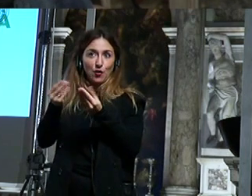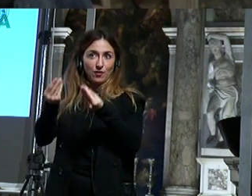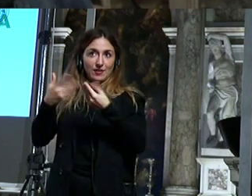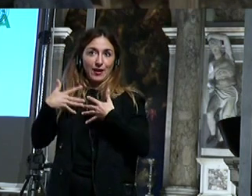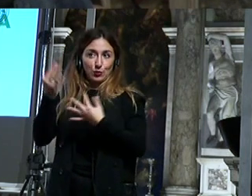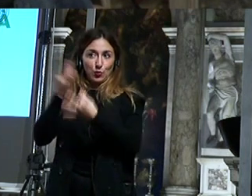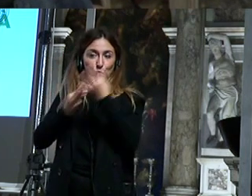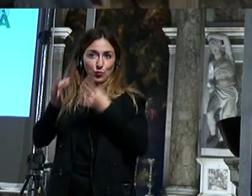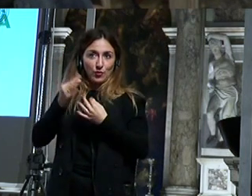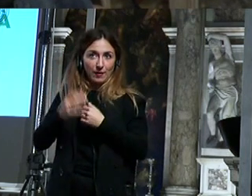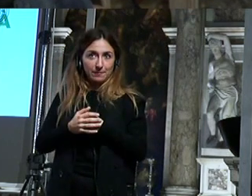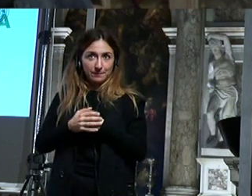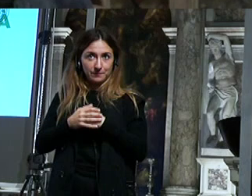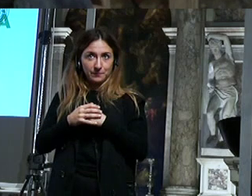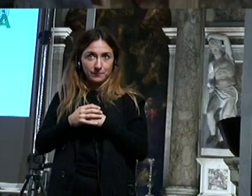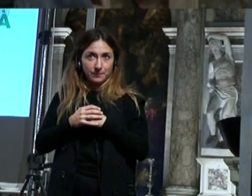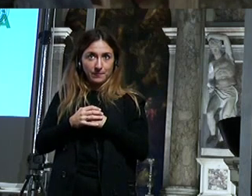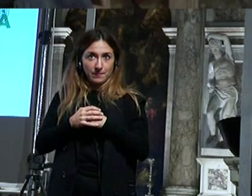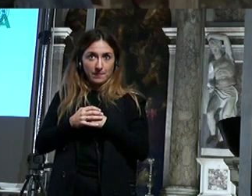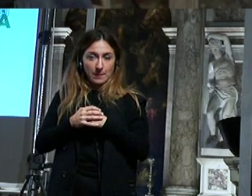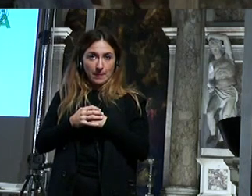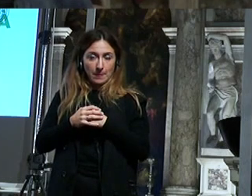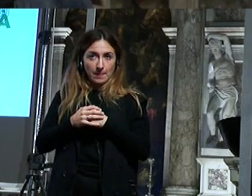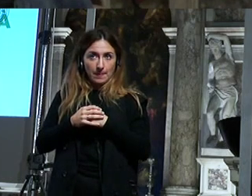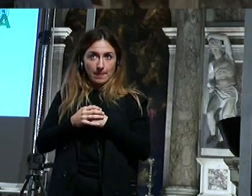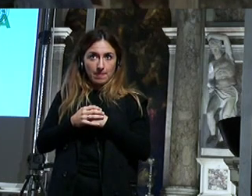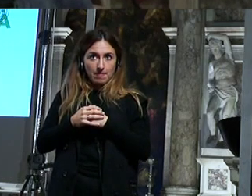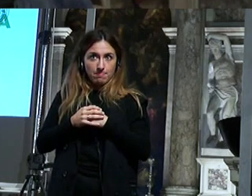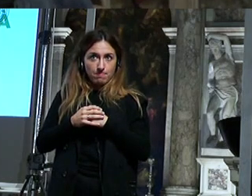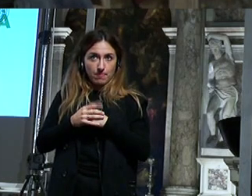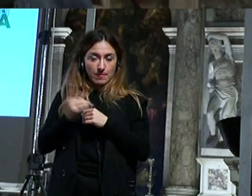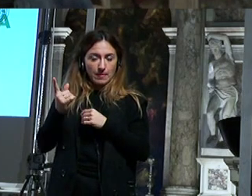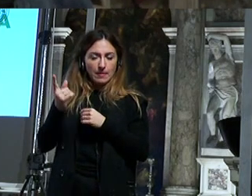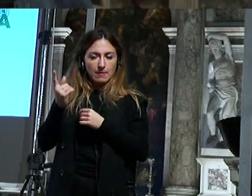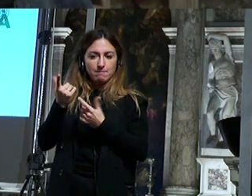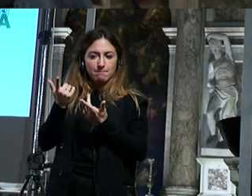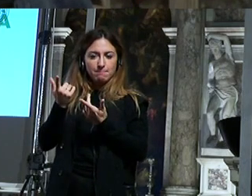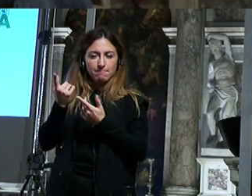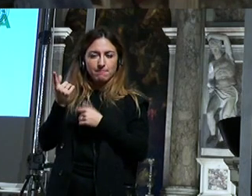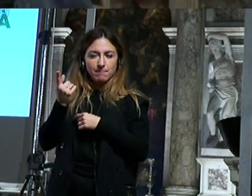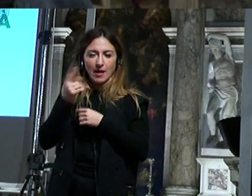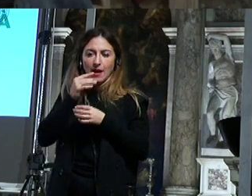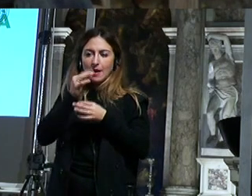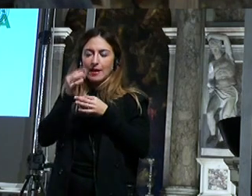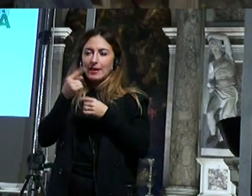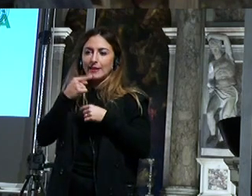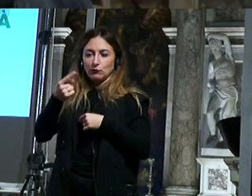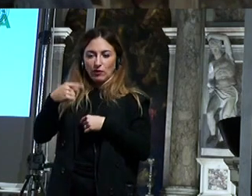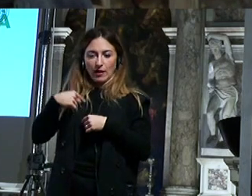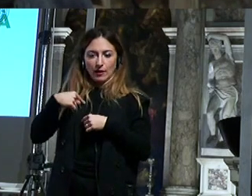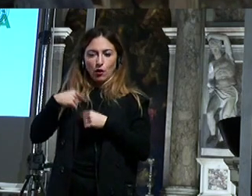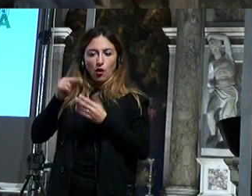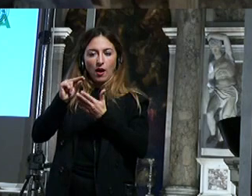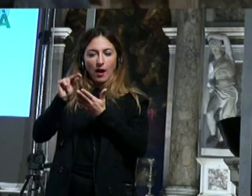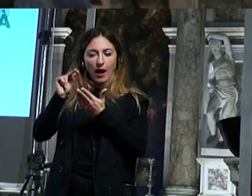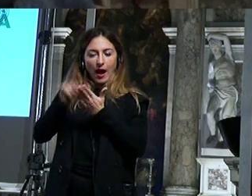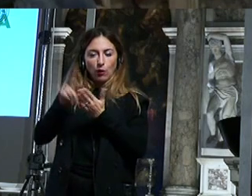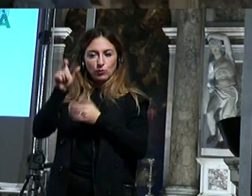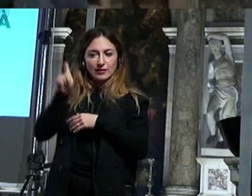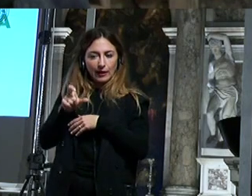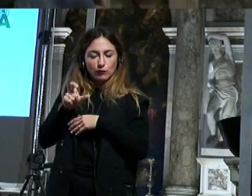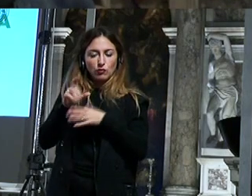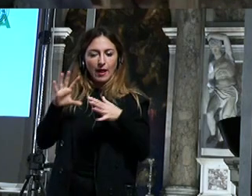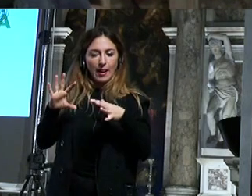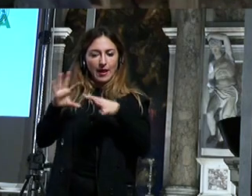description was of me as an author who felt bound by responsibility to history, to